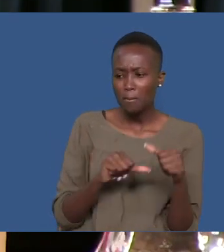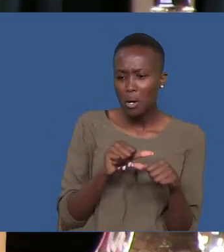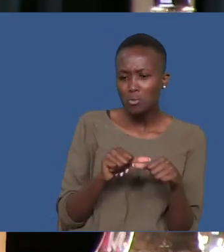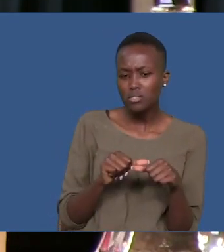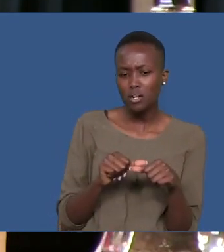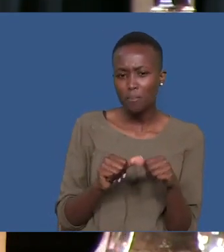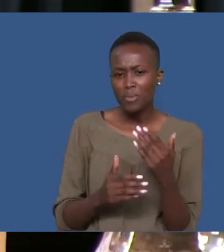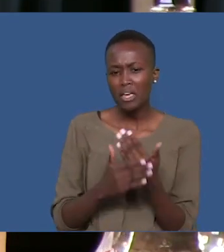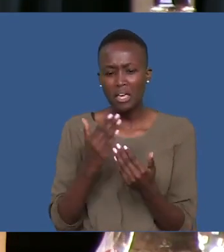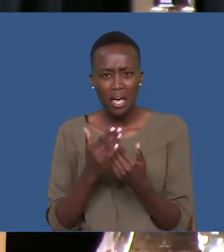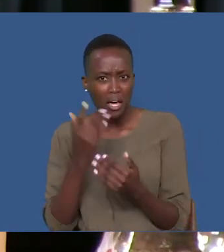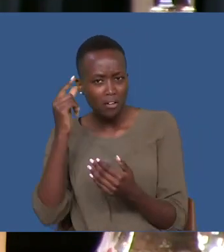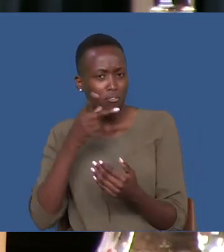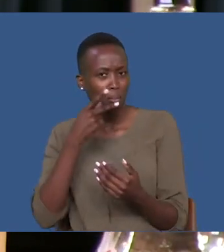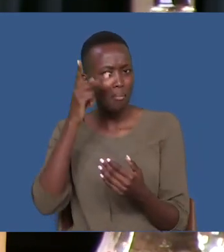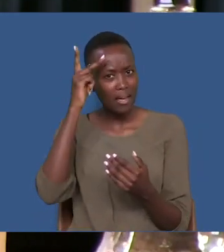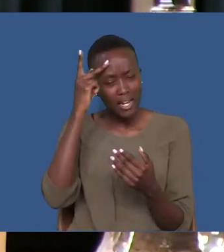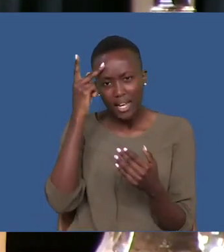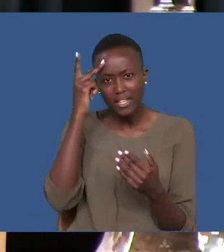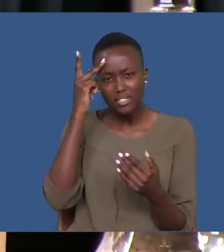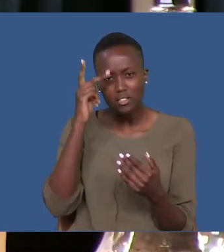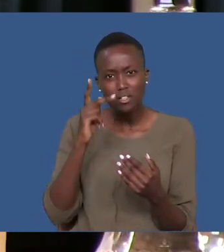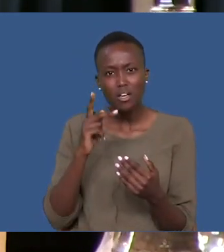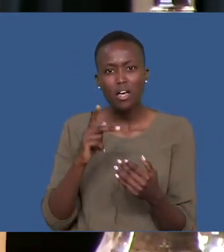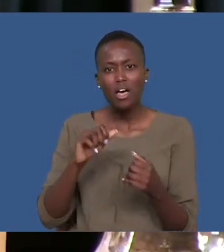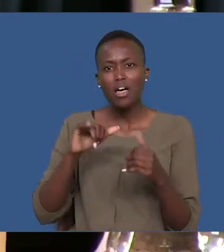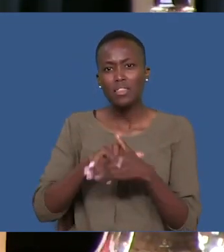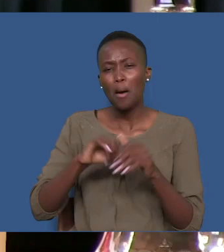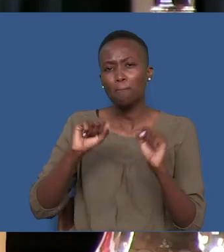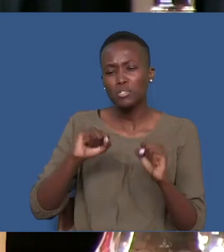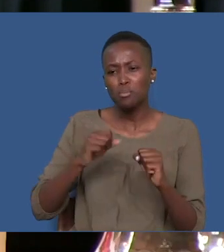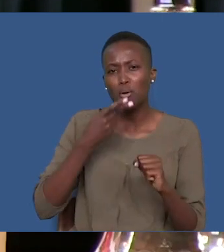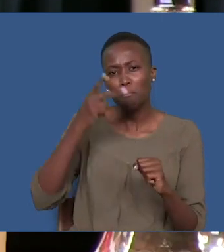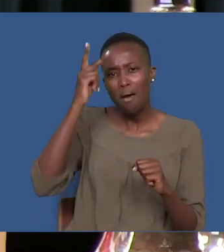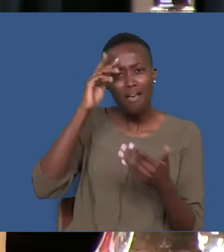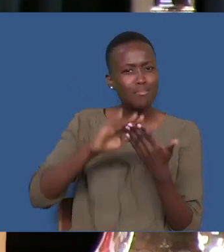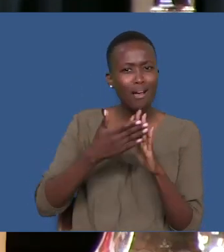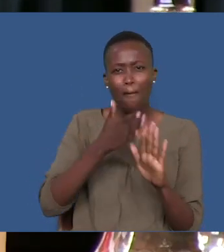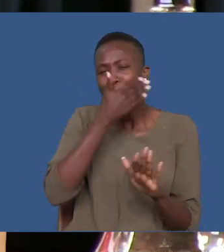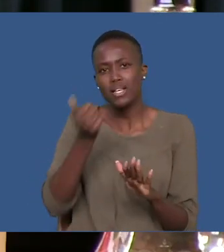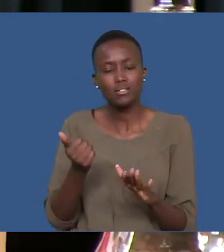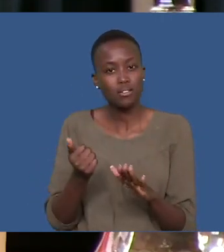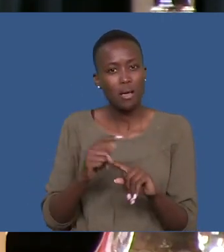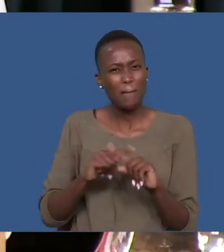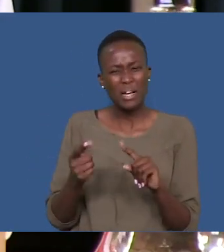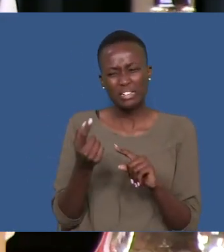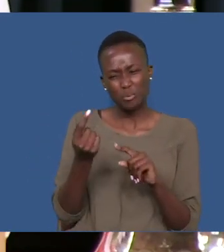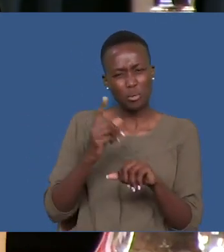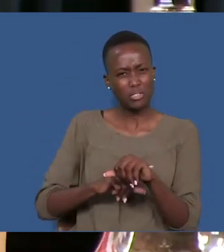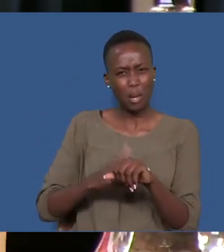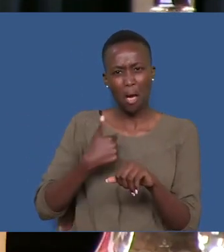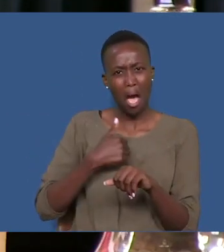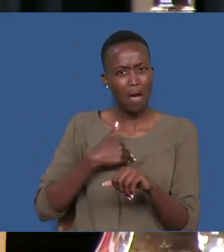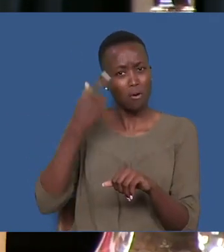and equipping them so they can become better parents for the family. Little time will I have